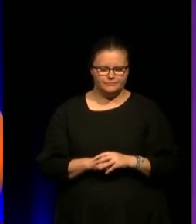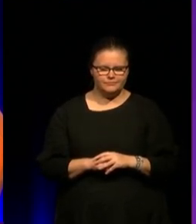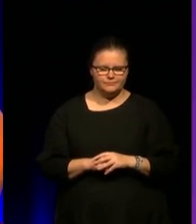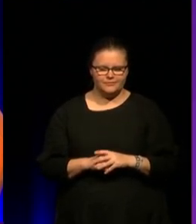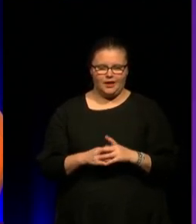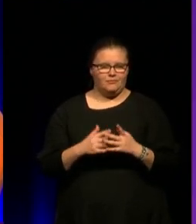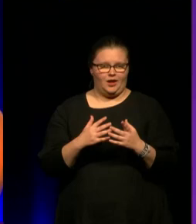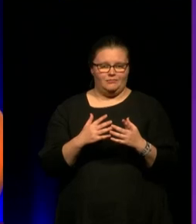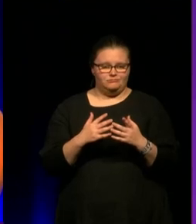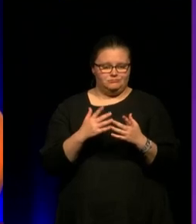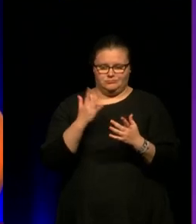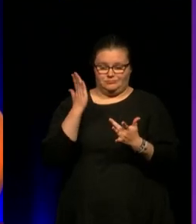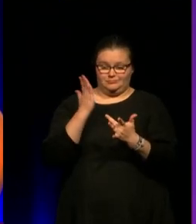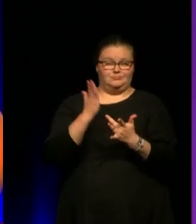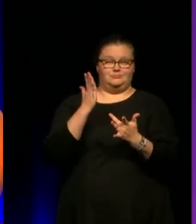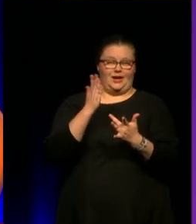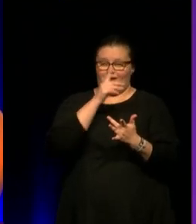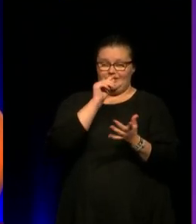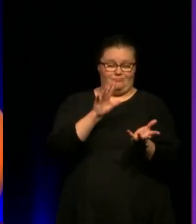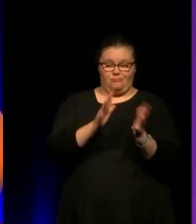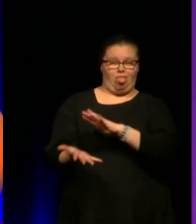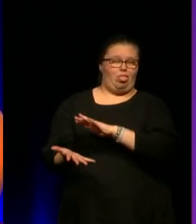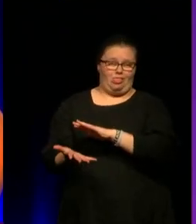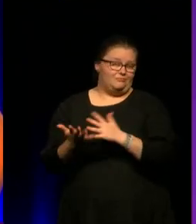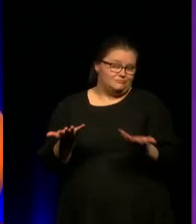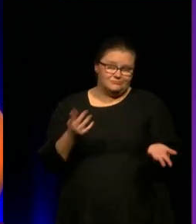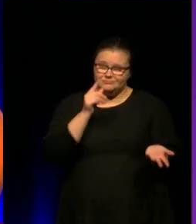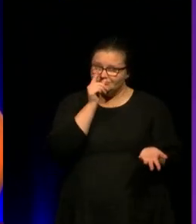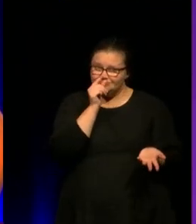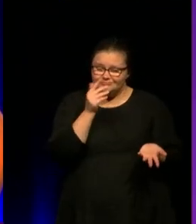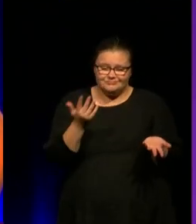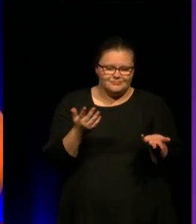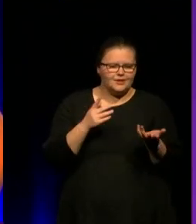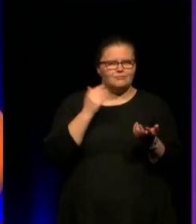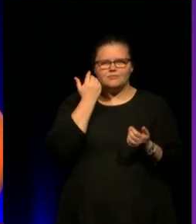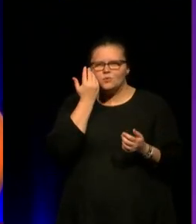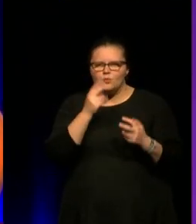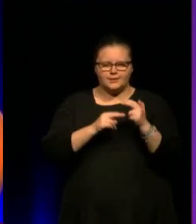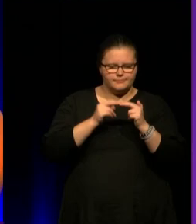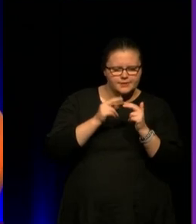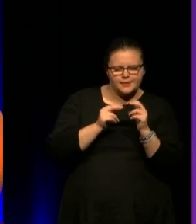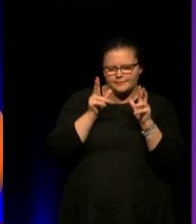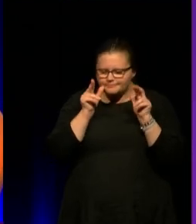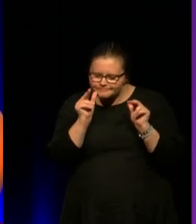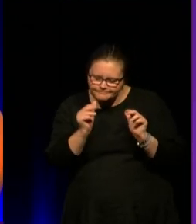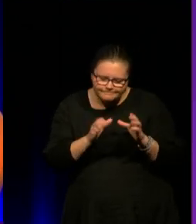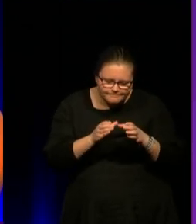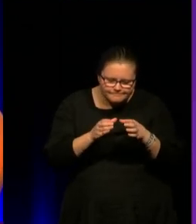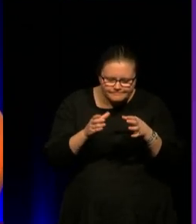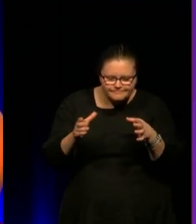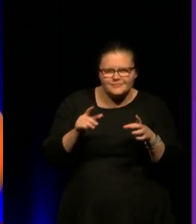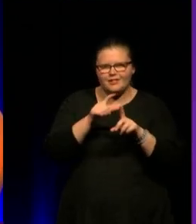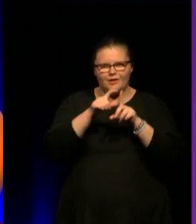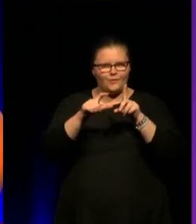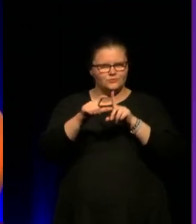And then things happen that can spoil that, and you have to build it up. It's kind of a constant thing to nurture. And so what do you do well